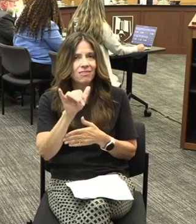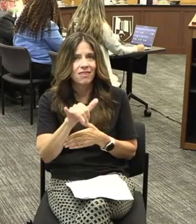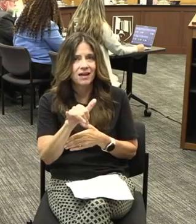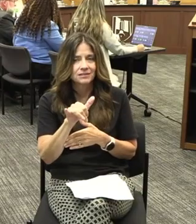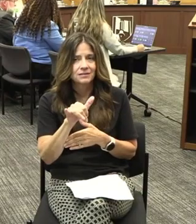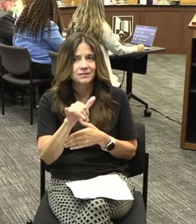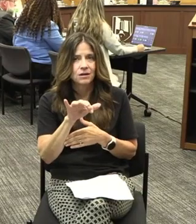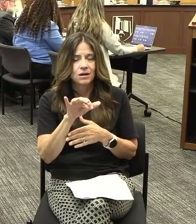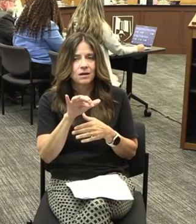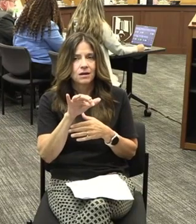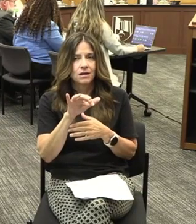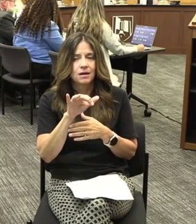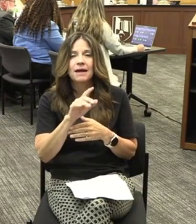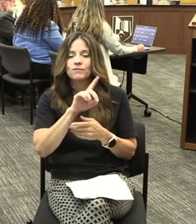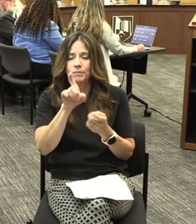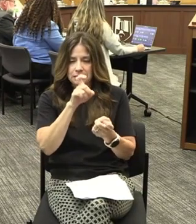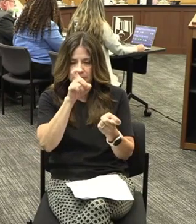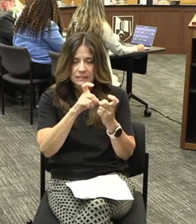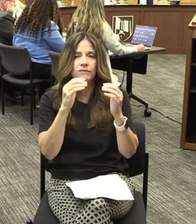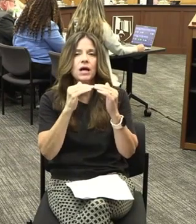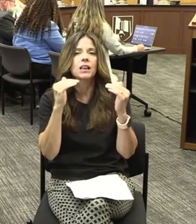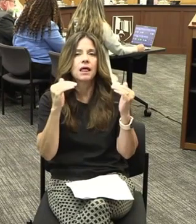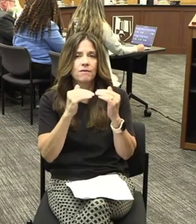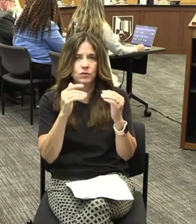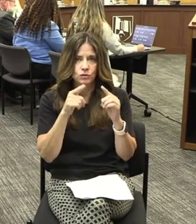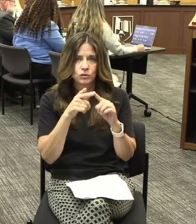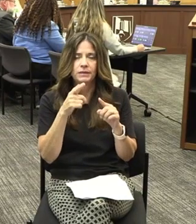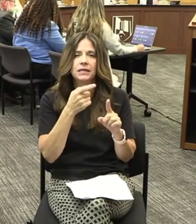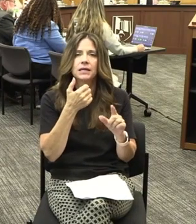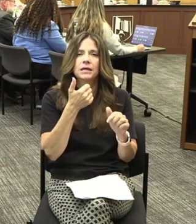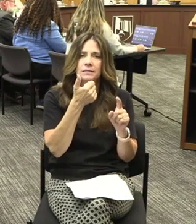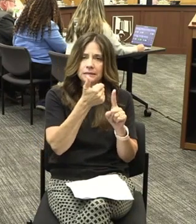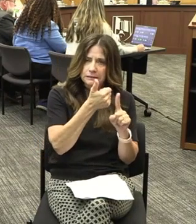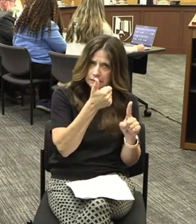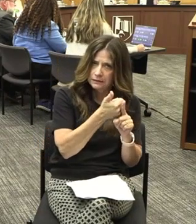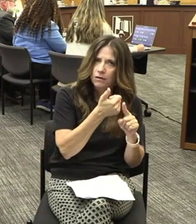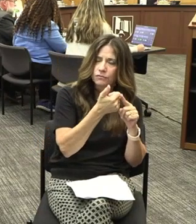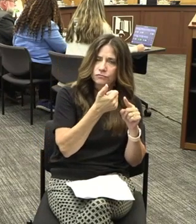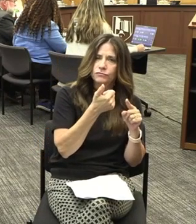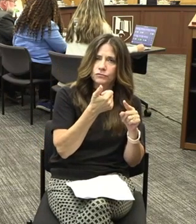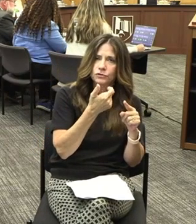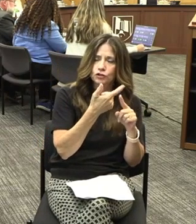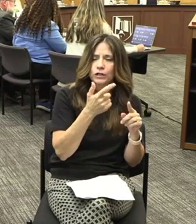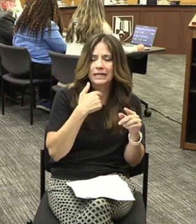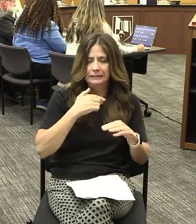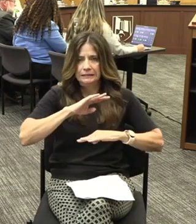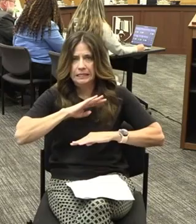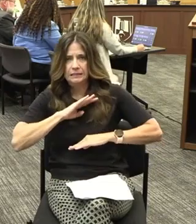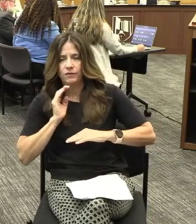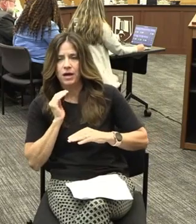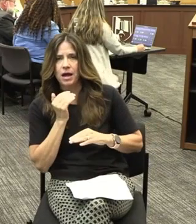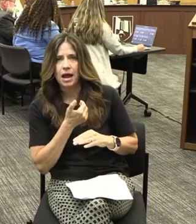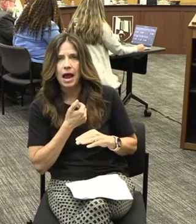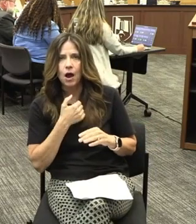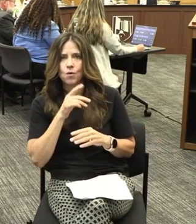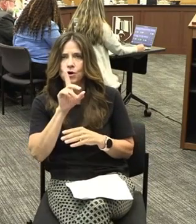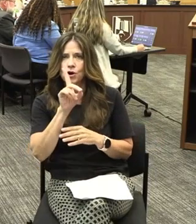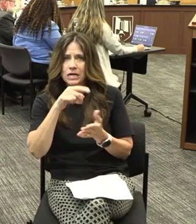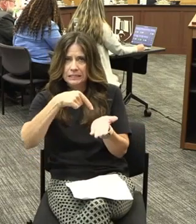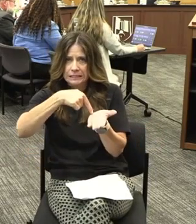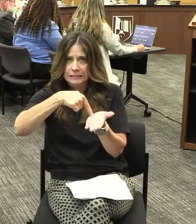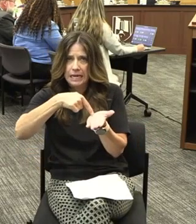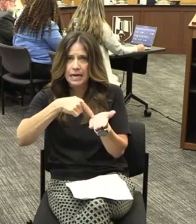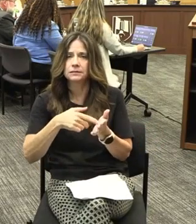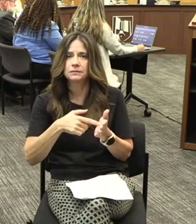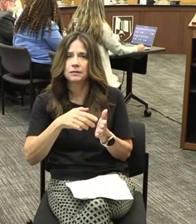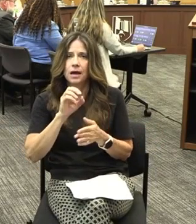specific levels in order to be self-insured, in order to satisfy our debt obligations.